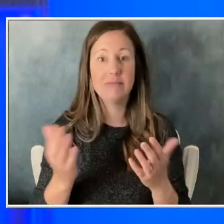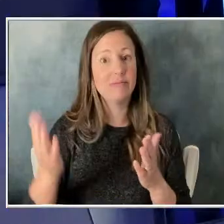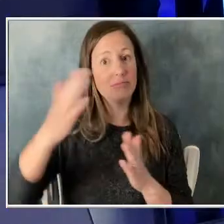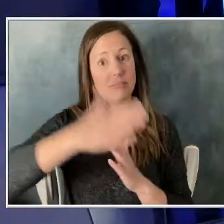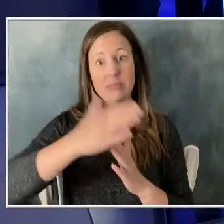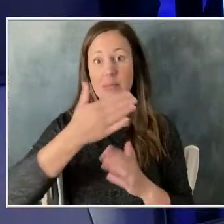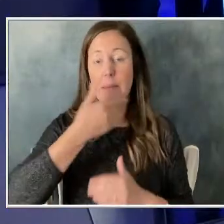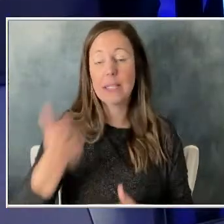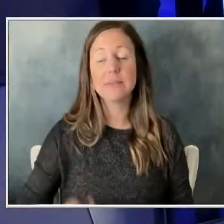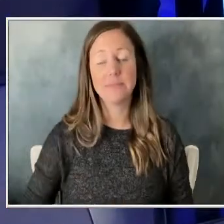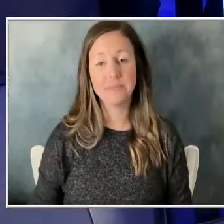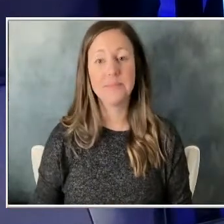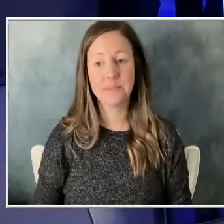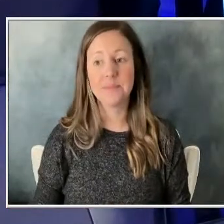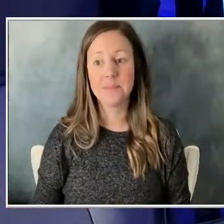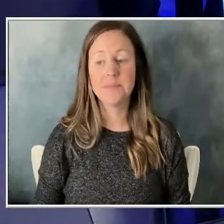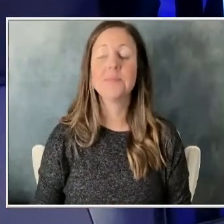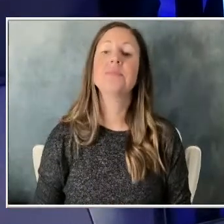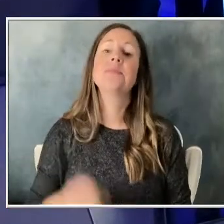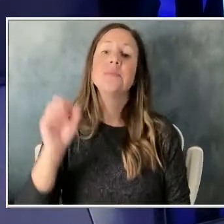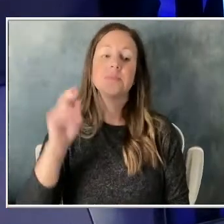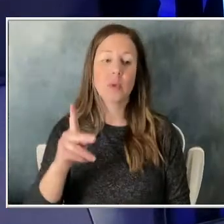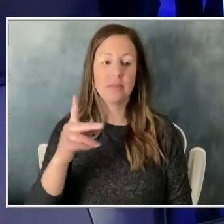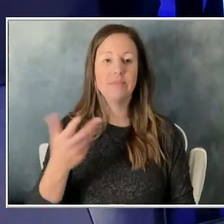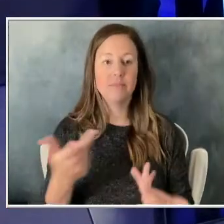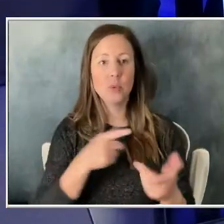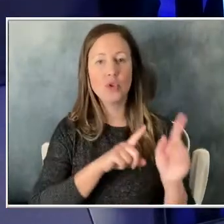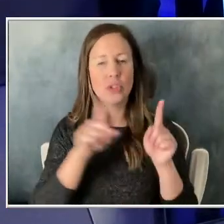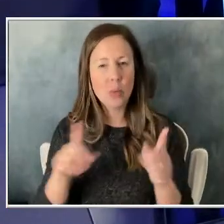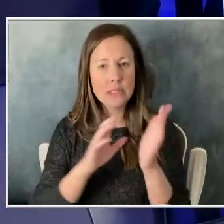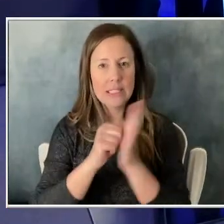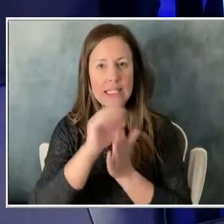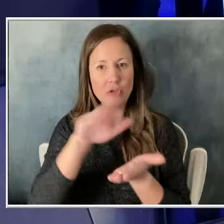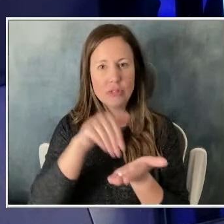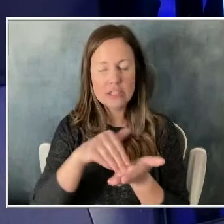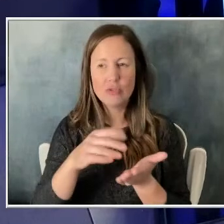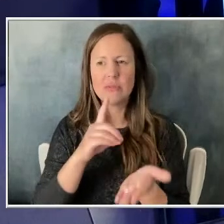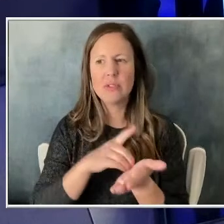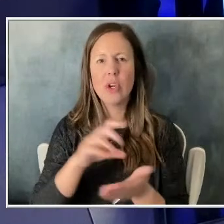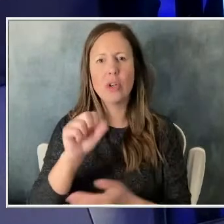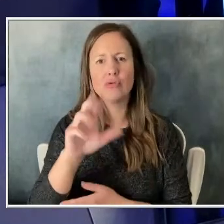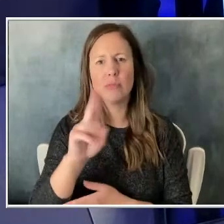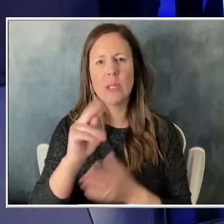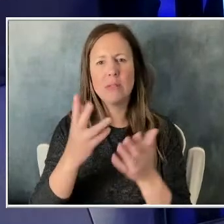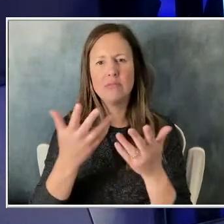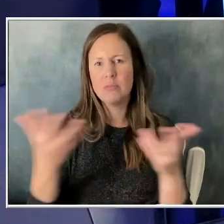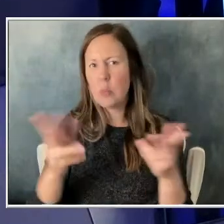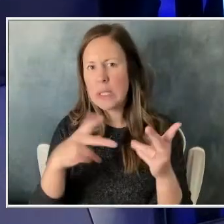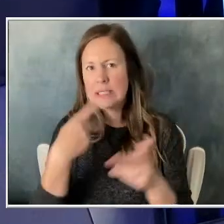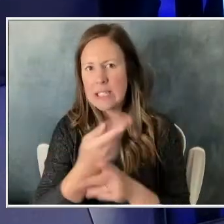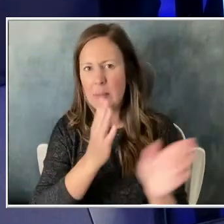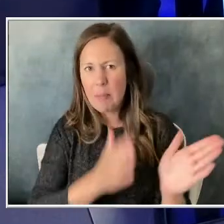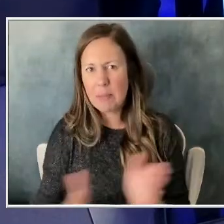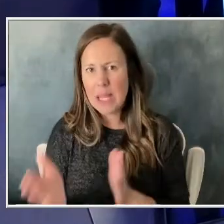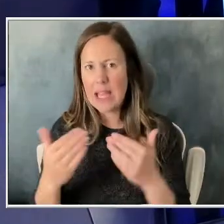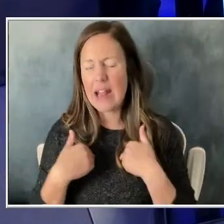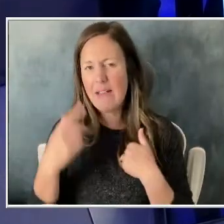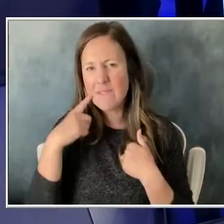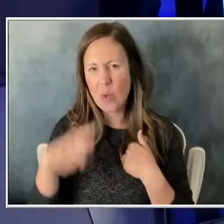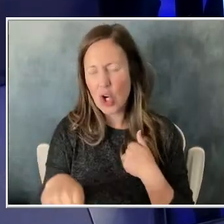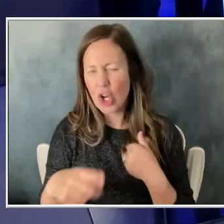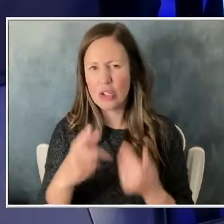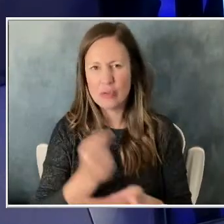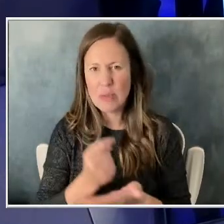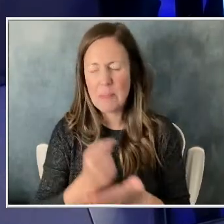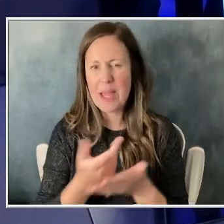So she comes to the Cancer Center. Dr. Sun, what type of plan did you put together for her and her treatment? What lied